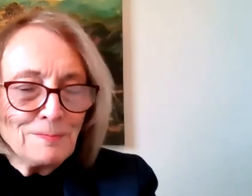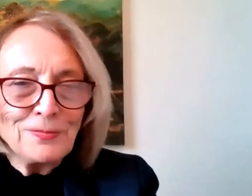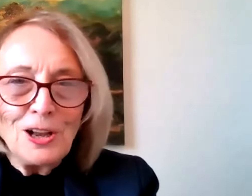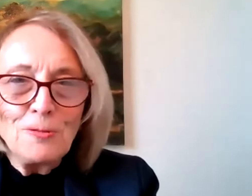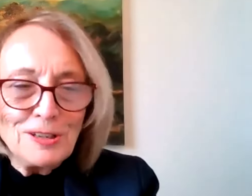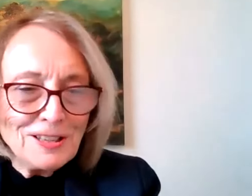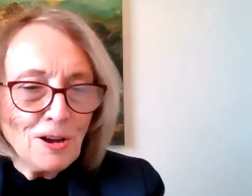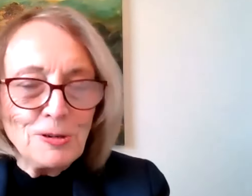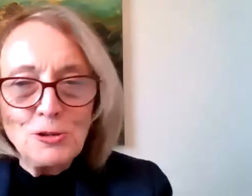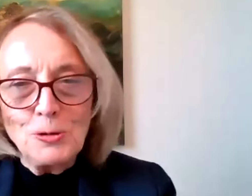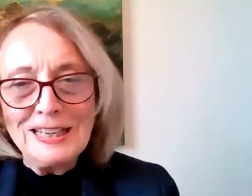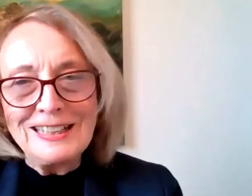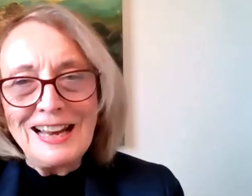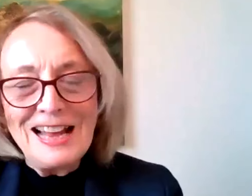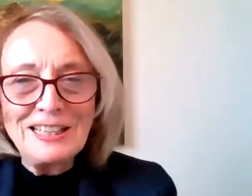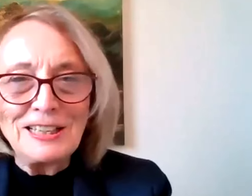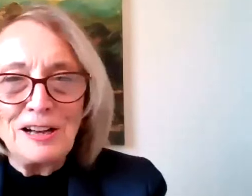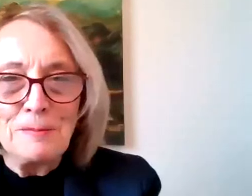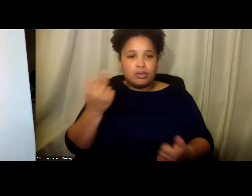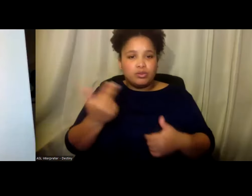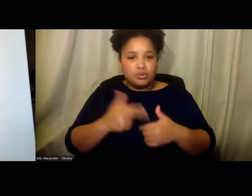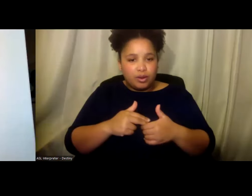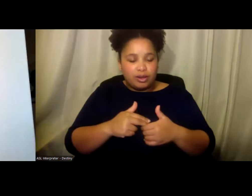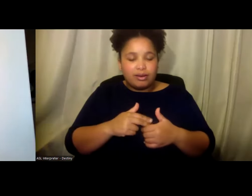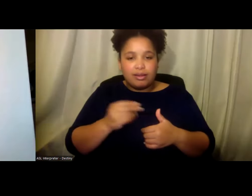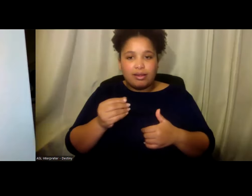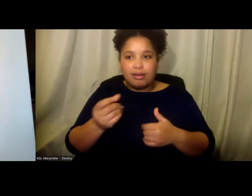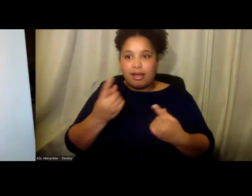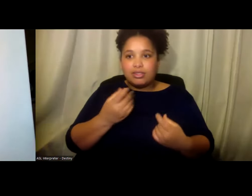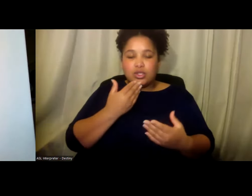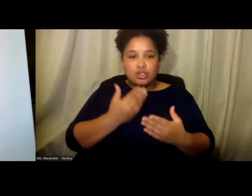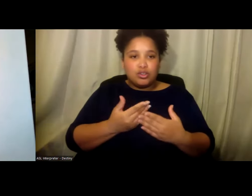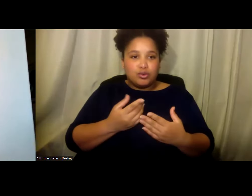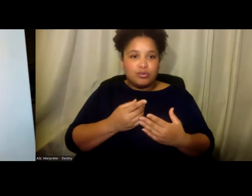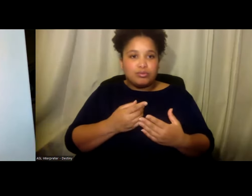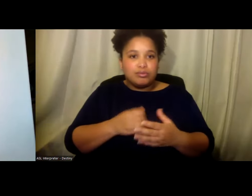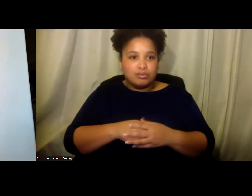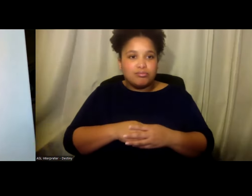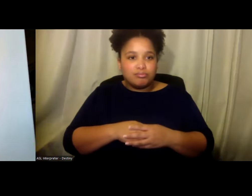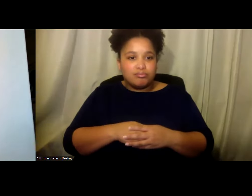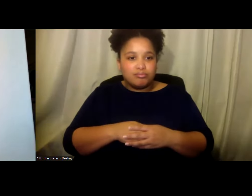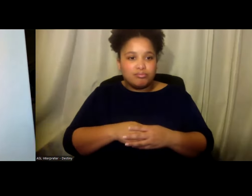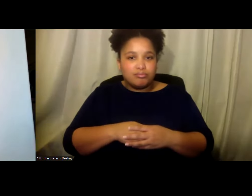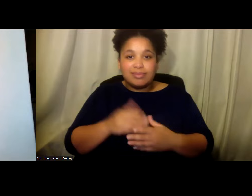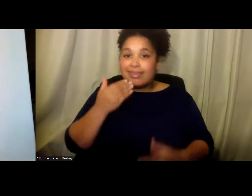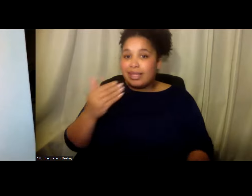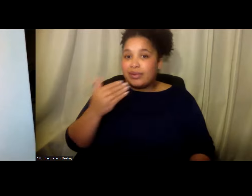for always joining and asking good questions. Thank